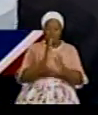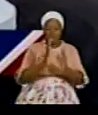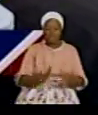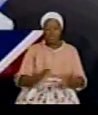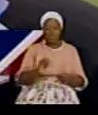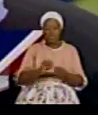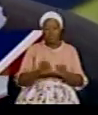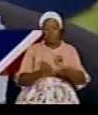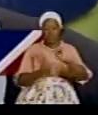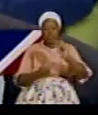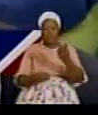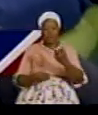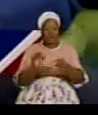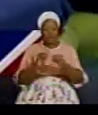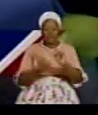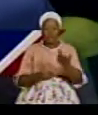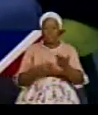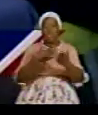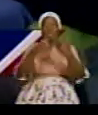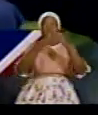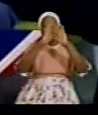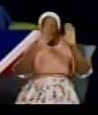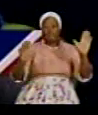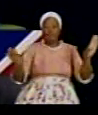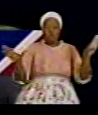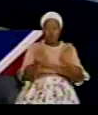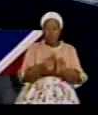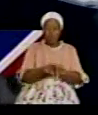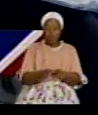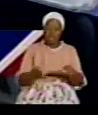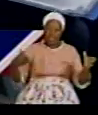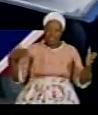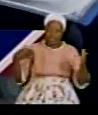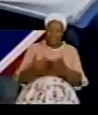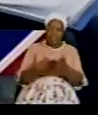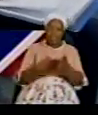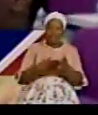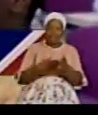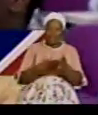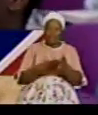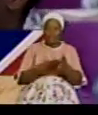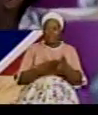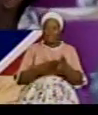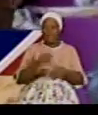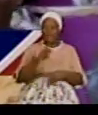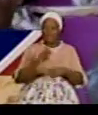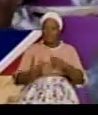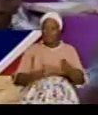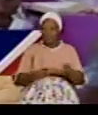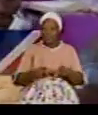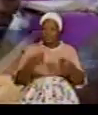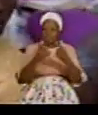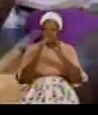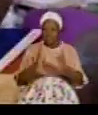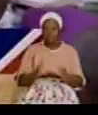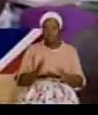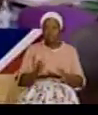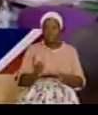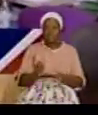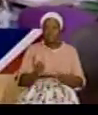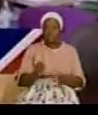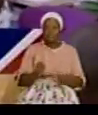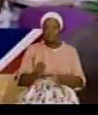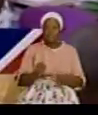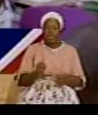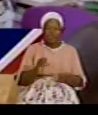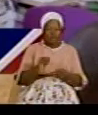closed against incorrigible transgressors. Look at number one, hypocrites